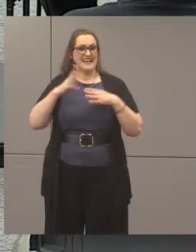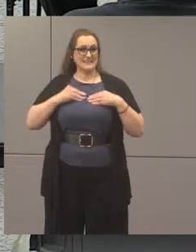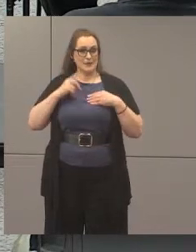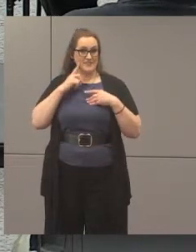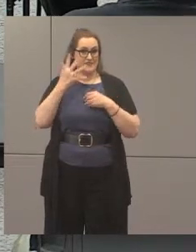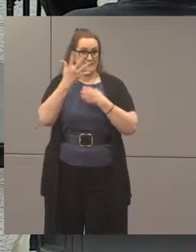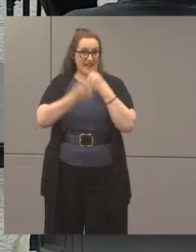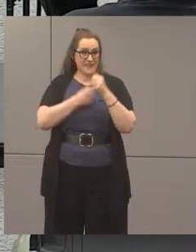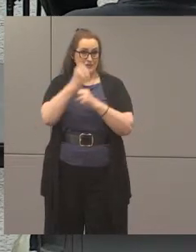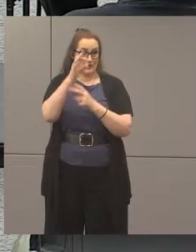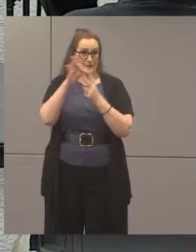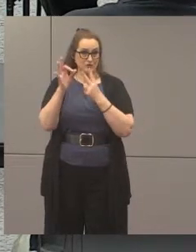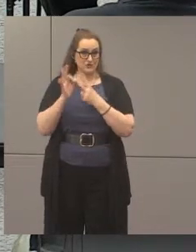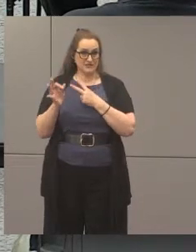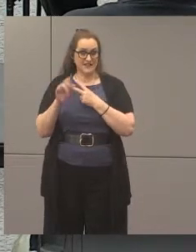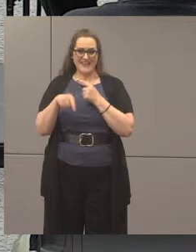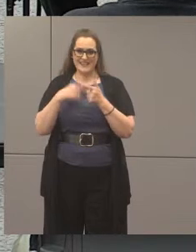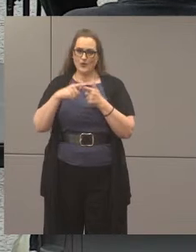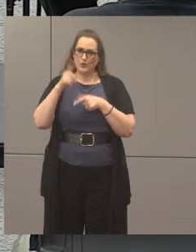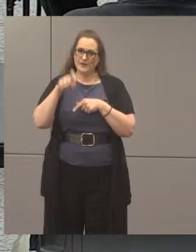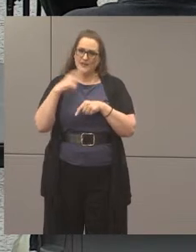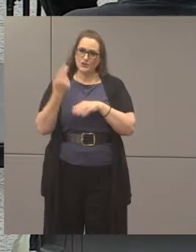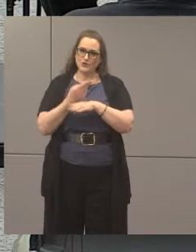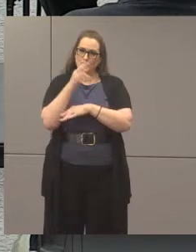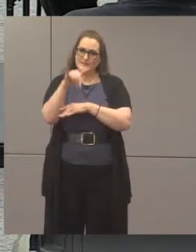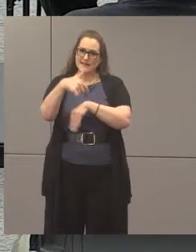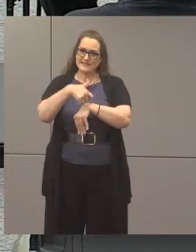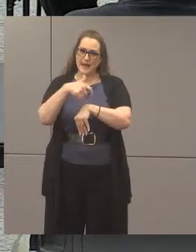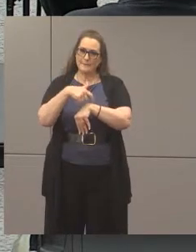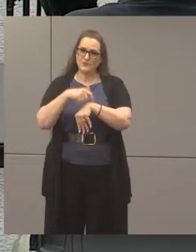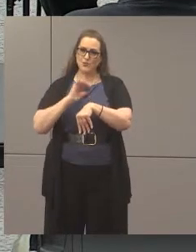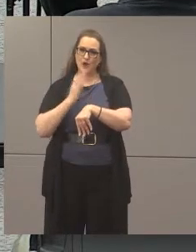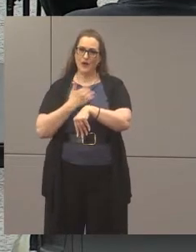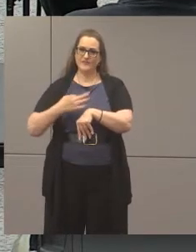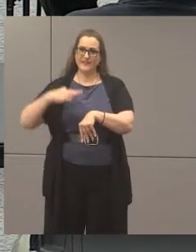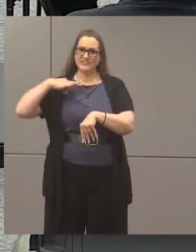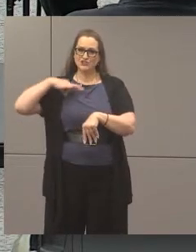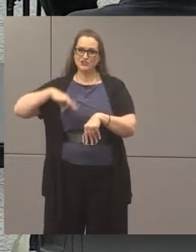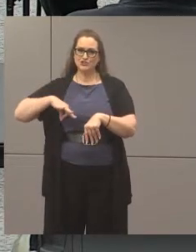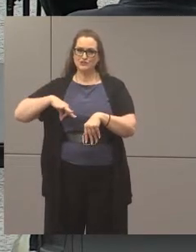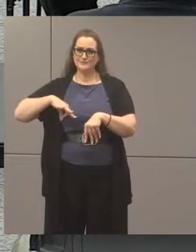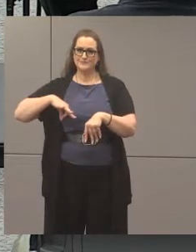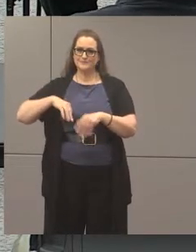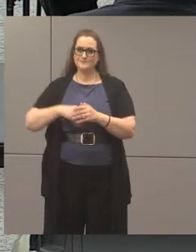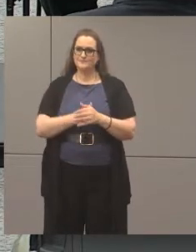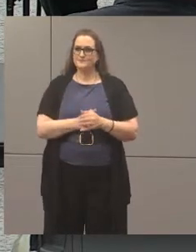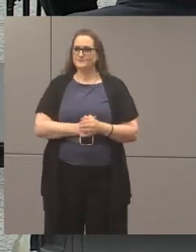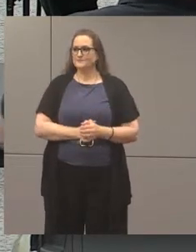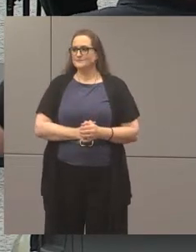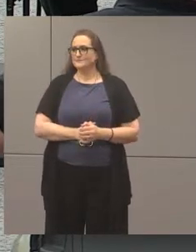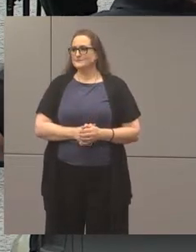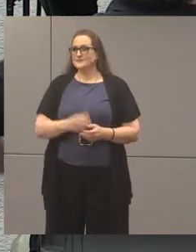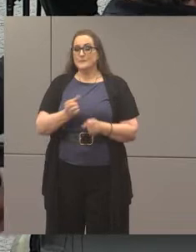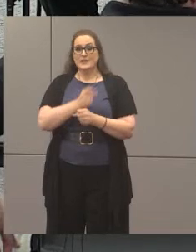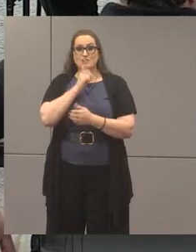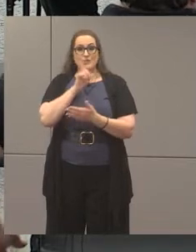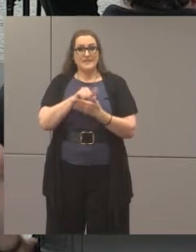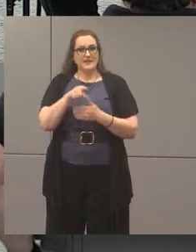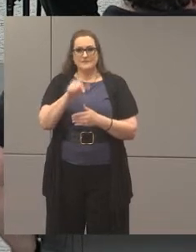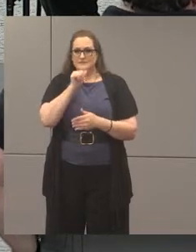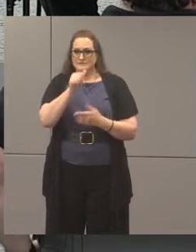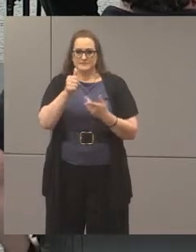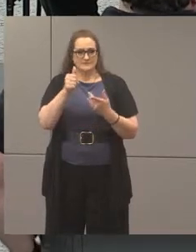option, then we need to use that time to our advantage and make sure that this